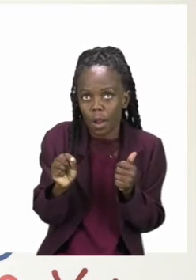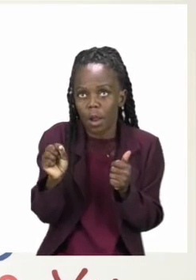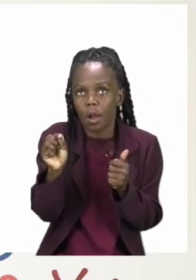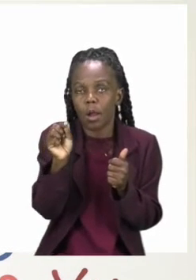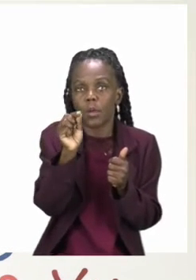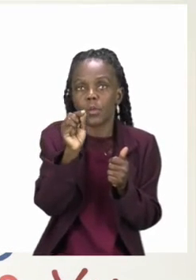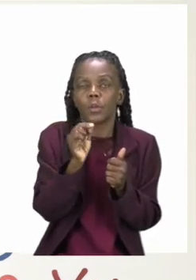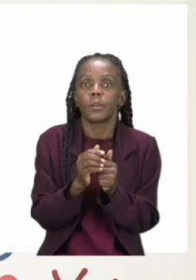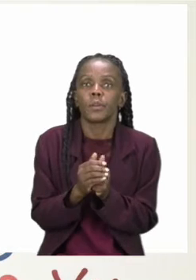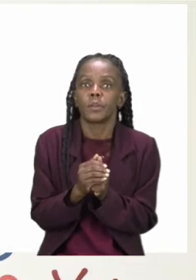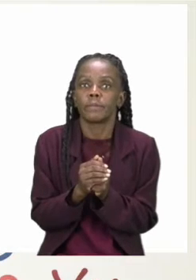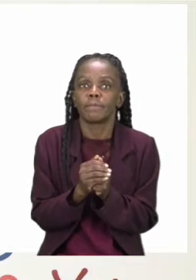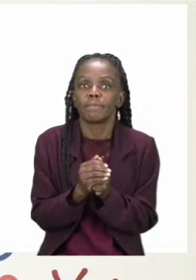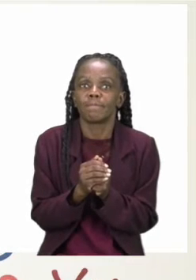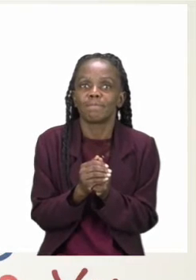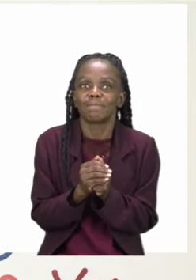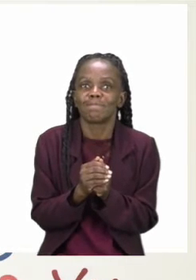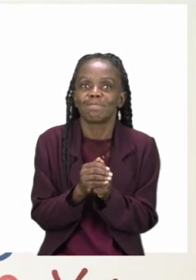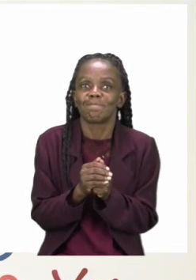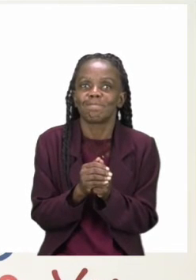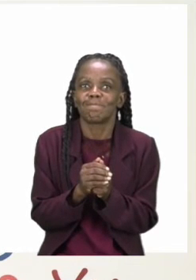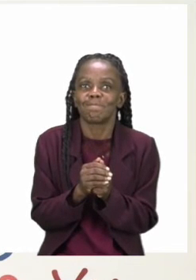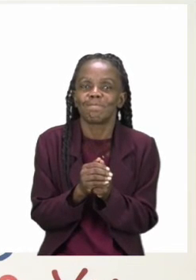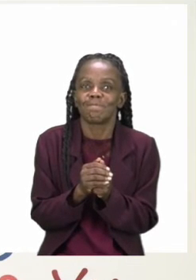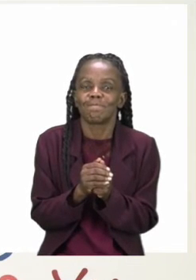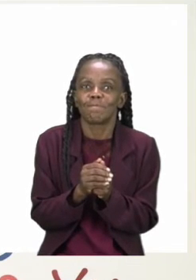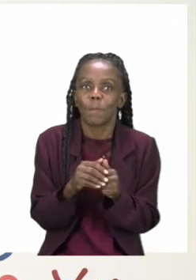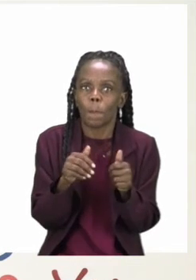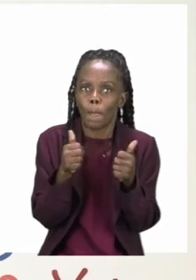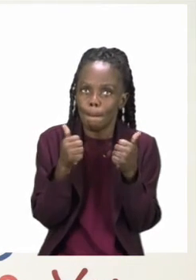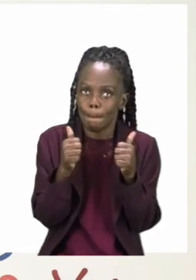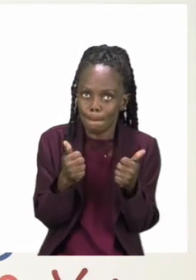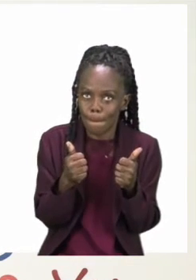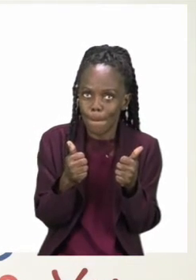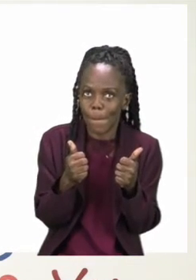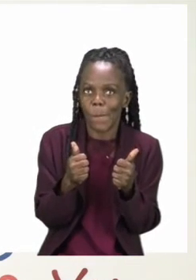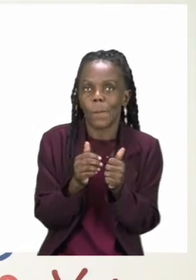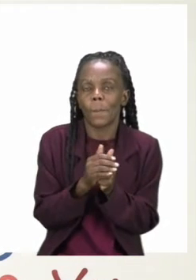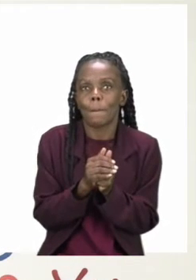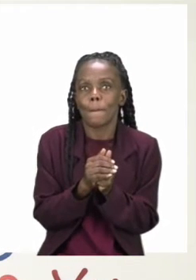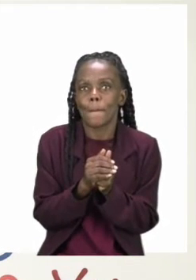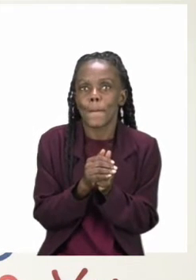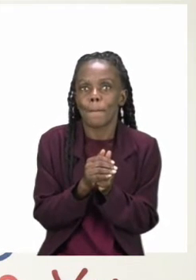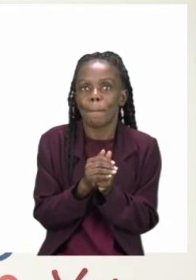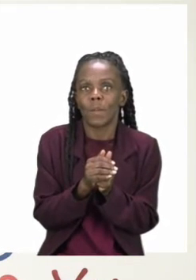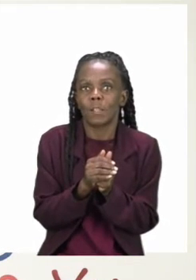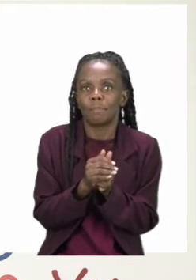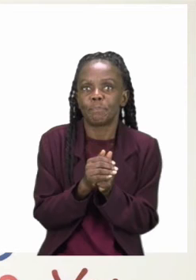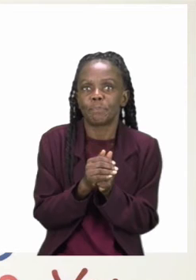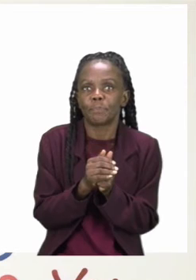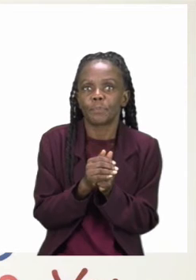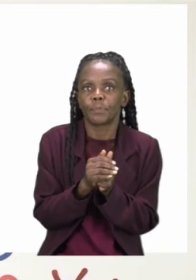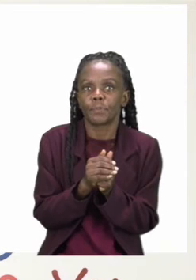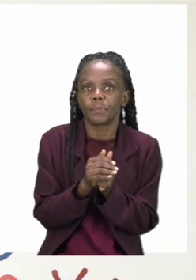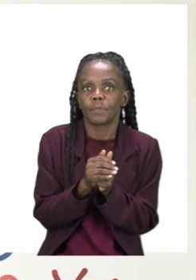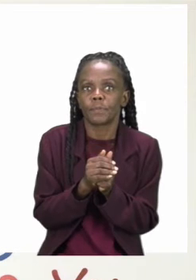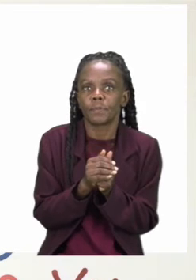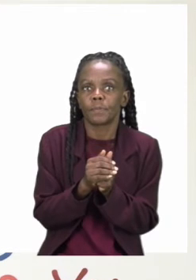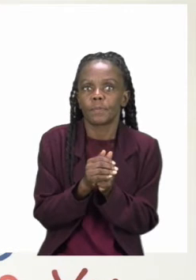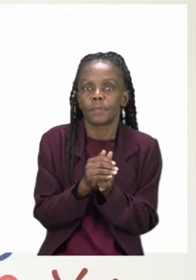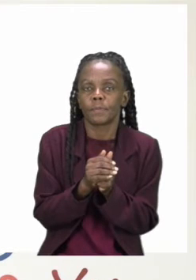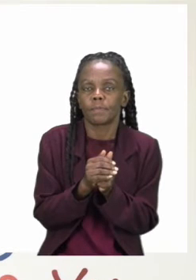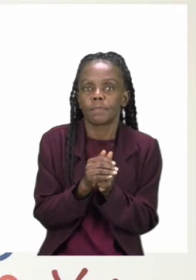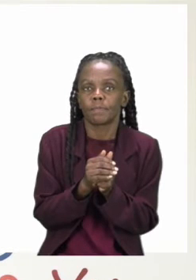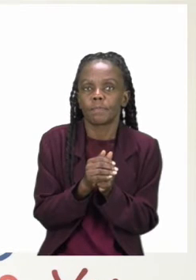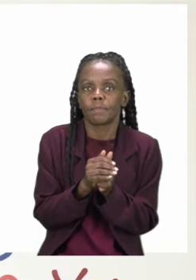Round. Wonderful. So our small O must start on the dotted line and touch the bottom